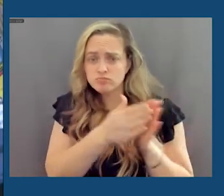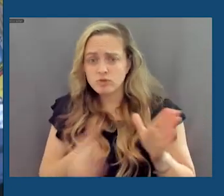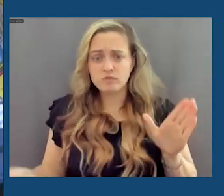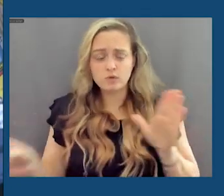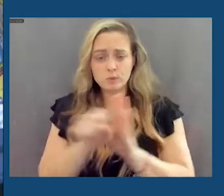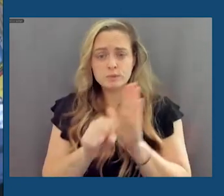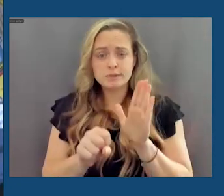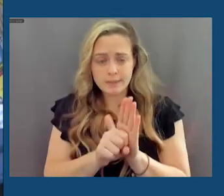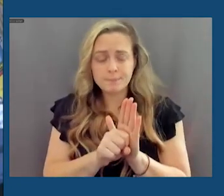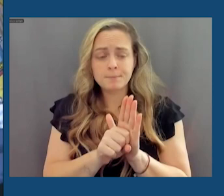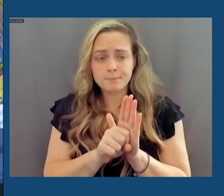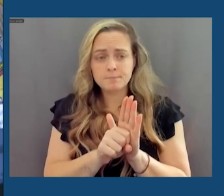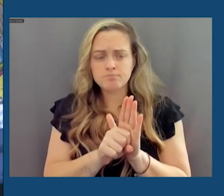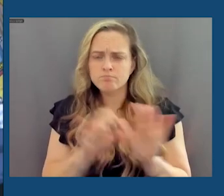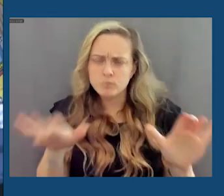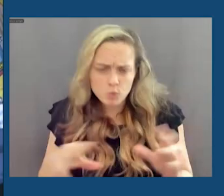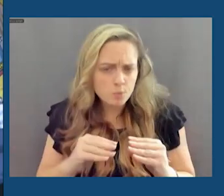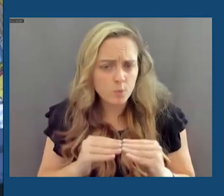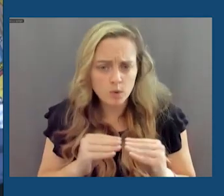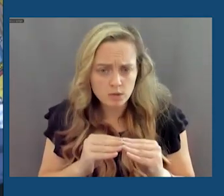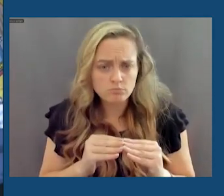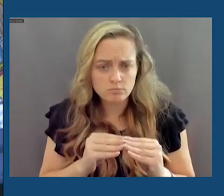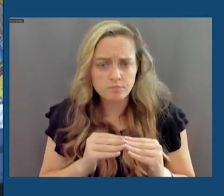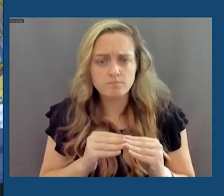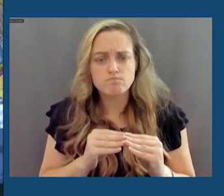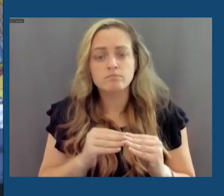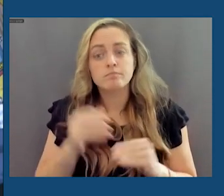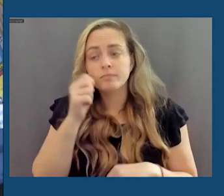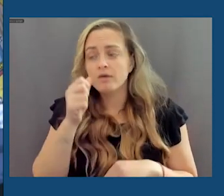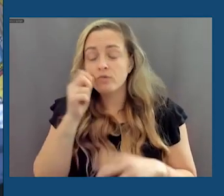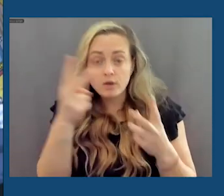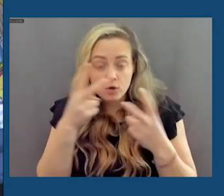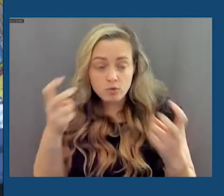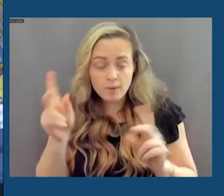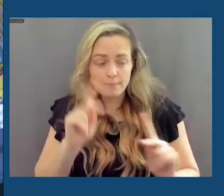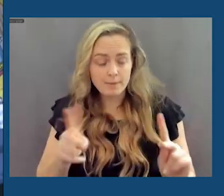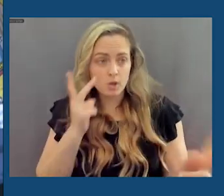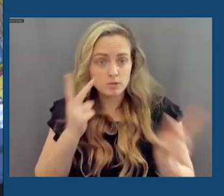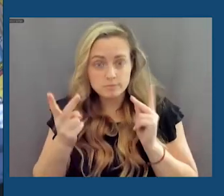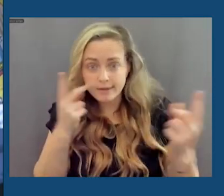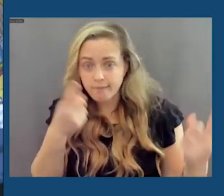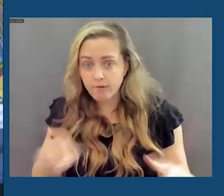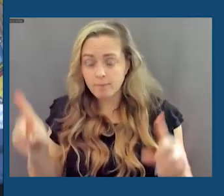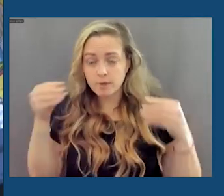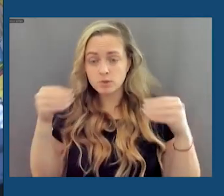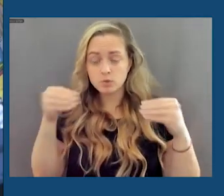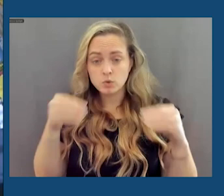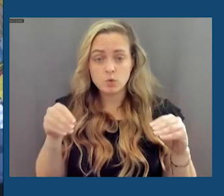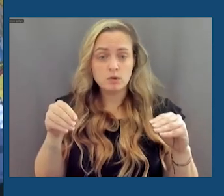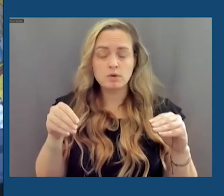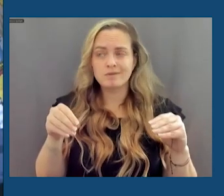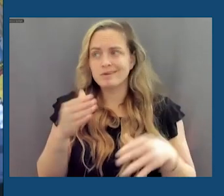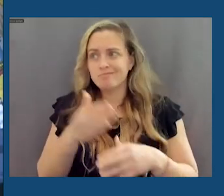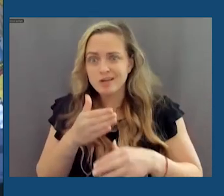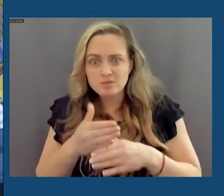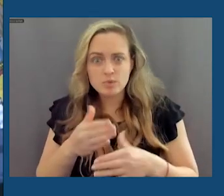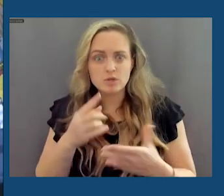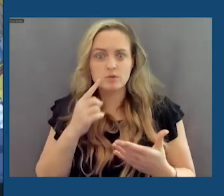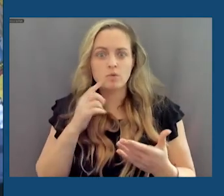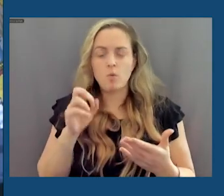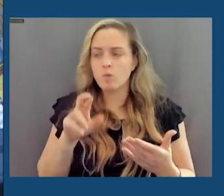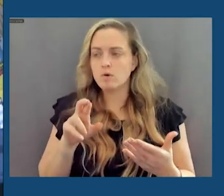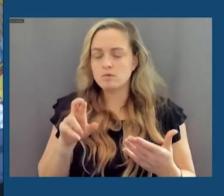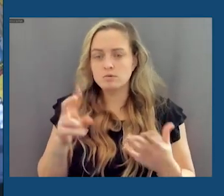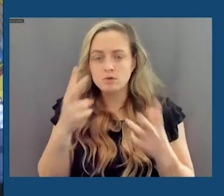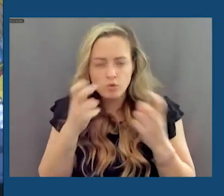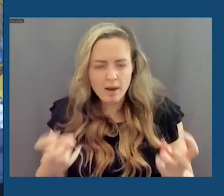to make sure that we do more of it because the everyday crimes that people are witnessing in our stores, the everyday harassment or crimes that our retail